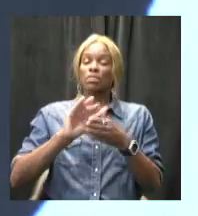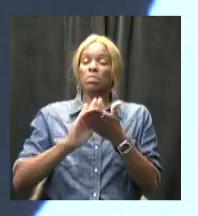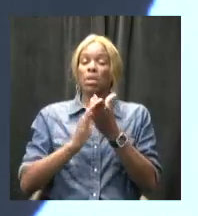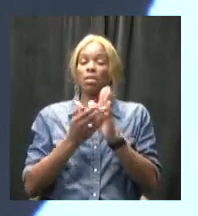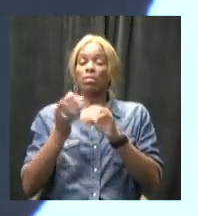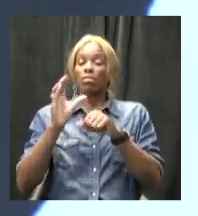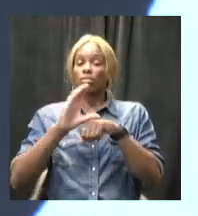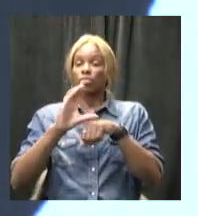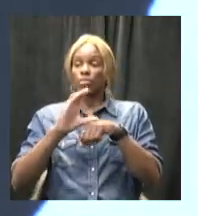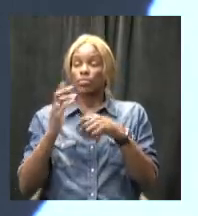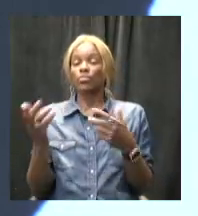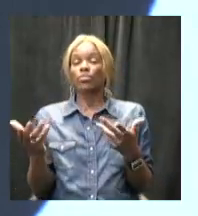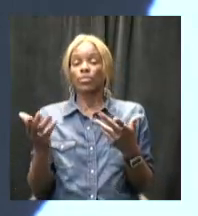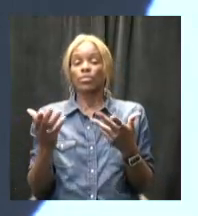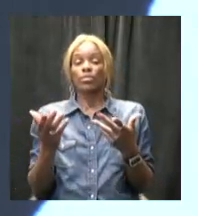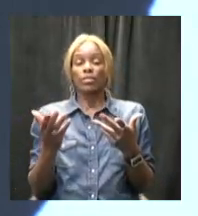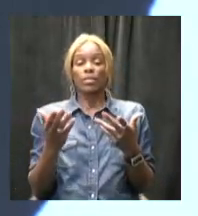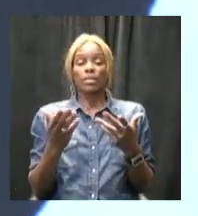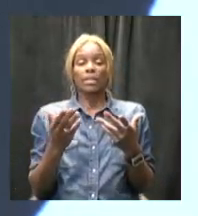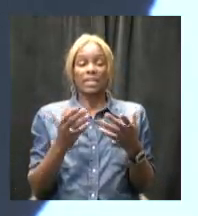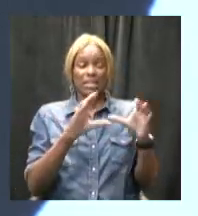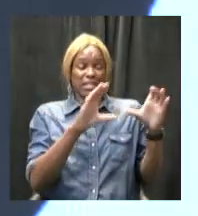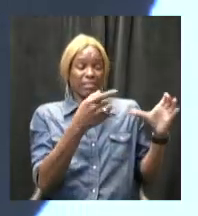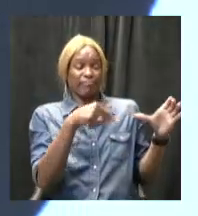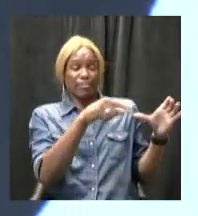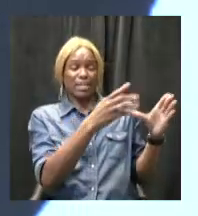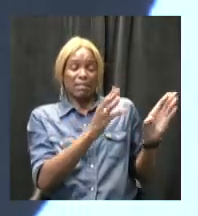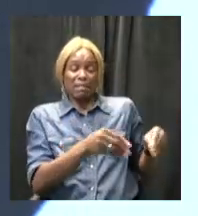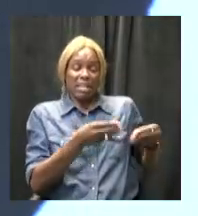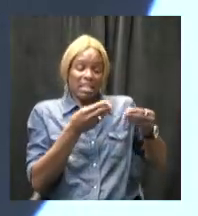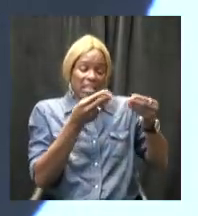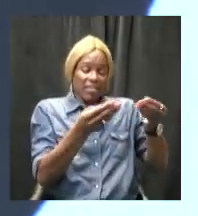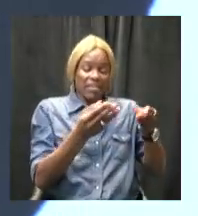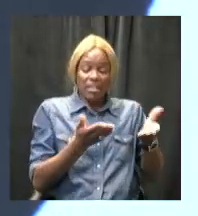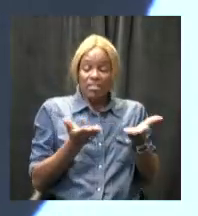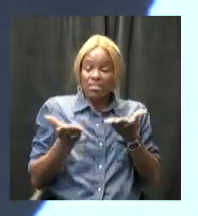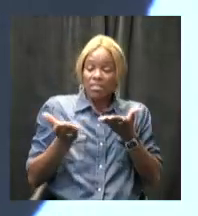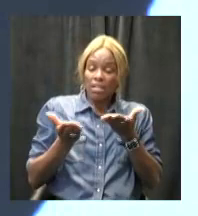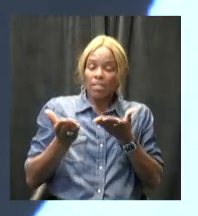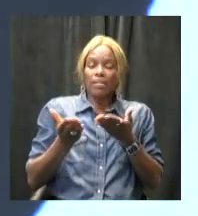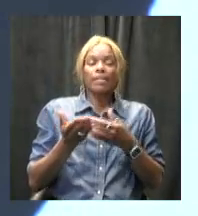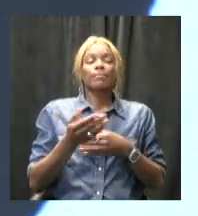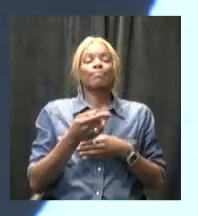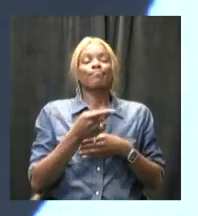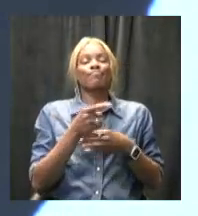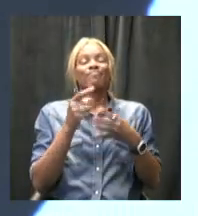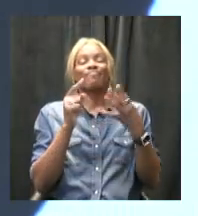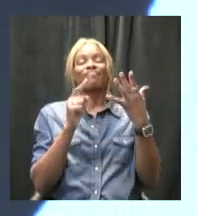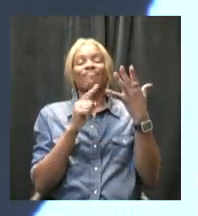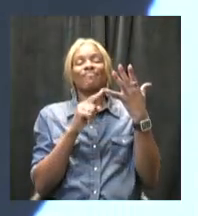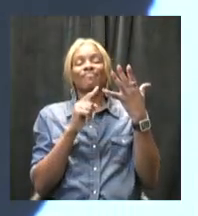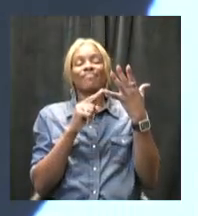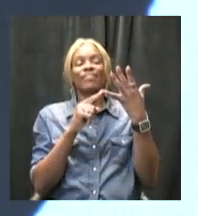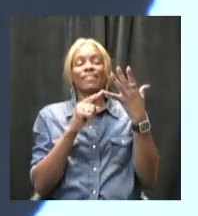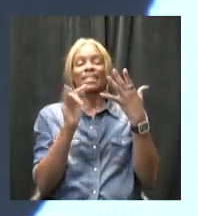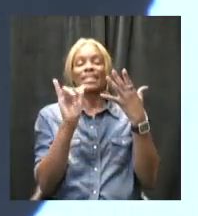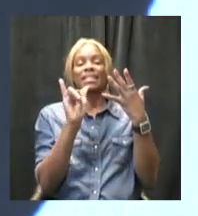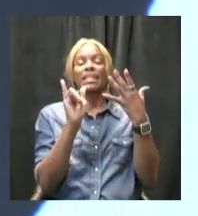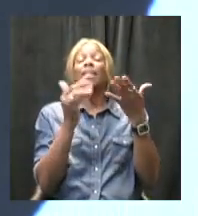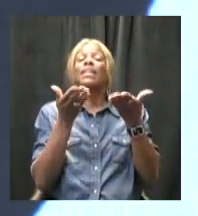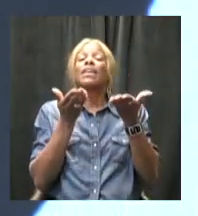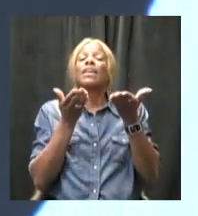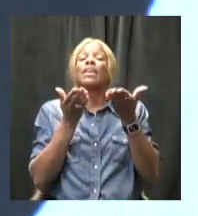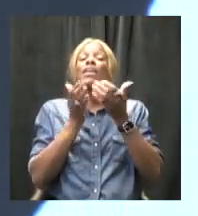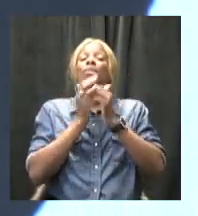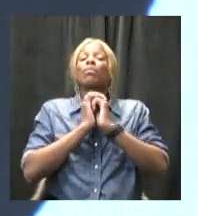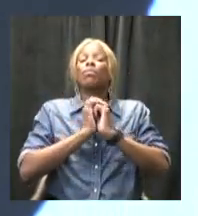They are giving and they are serving. But then this last thing and I'm done, they also are worshiping. They also are worshiping.